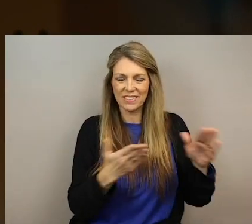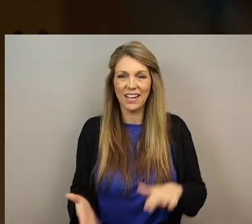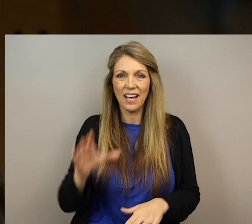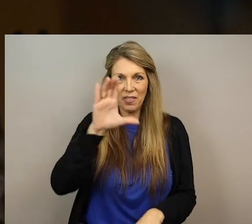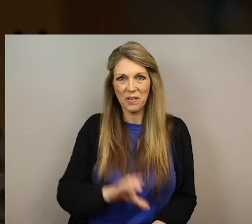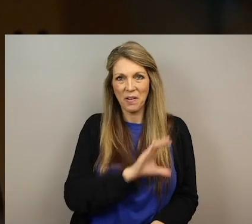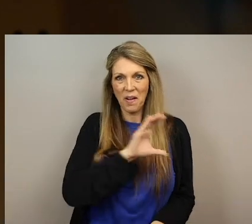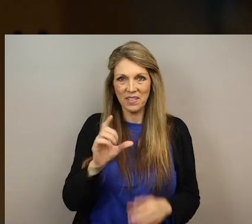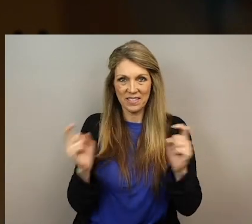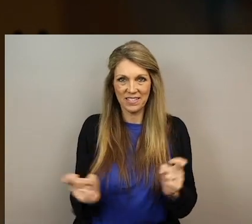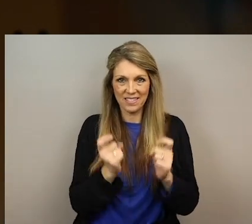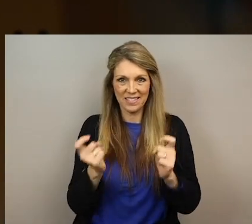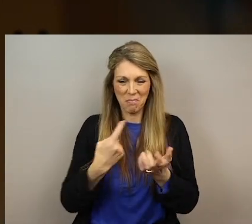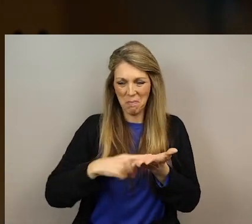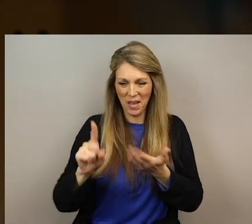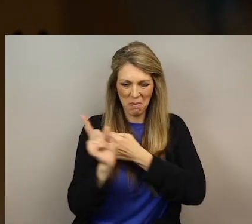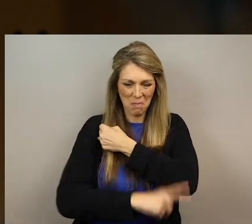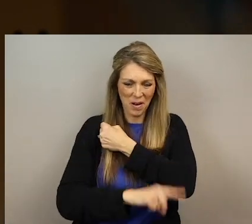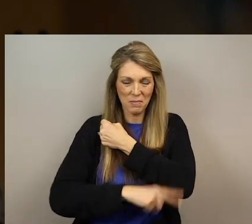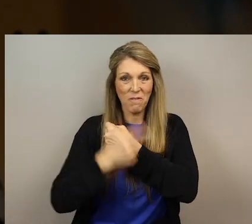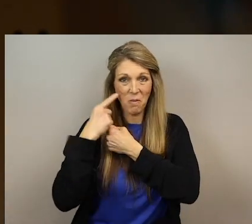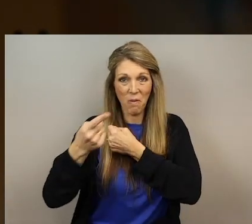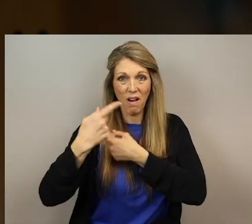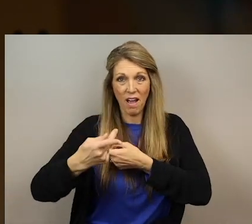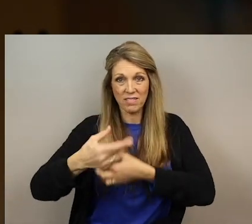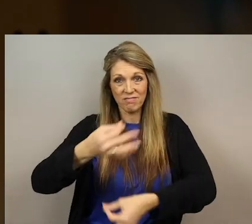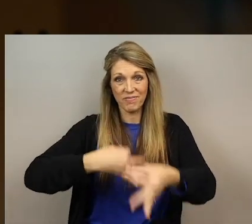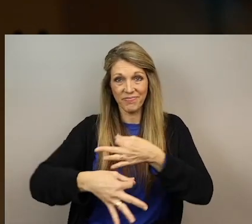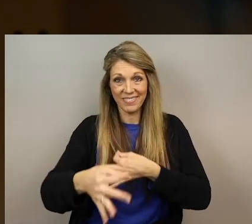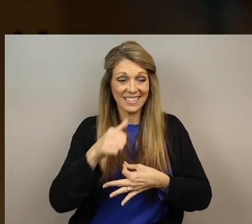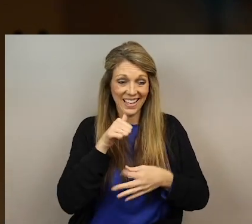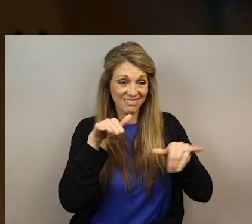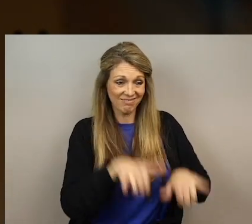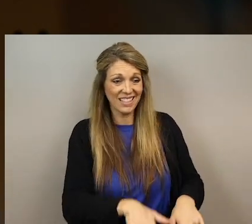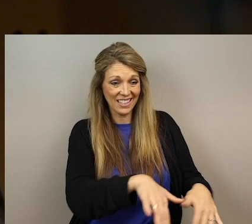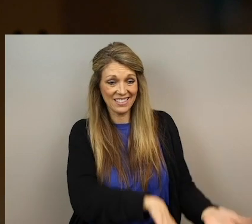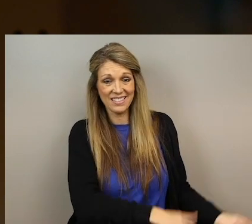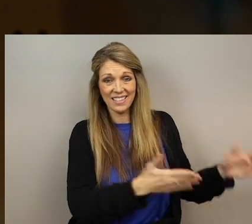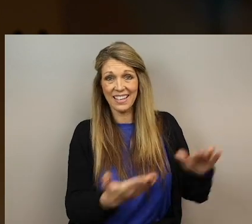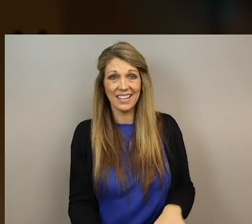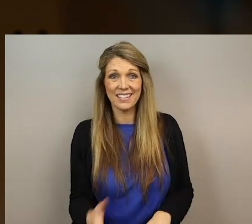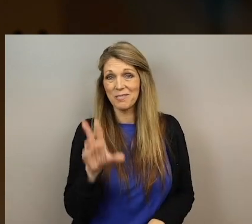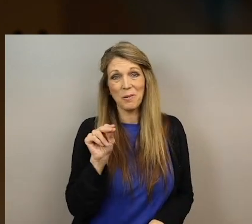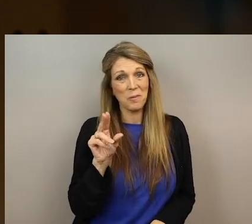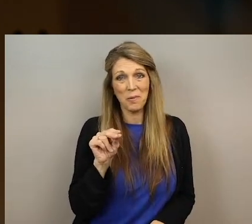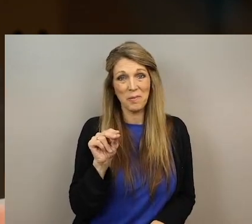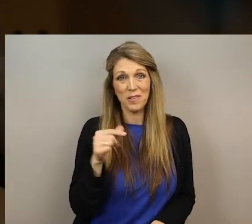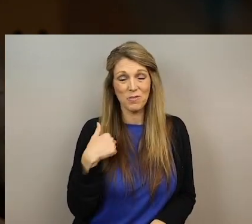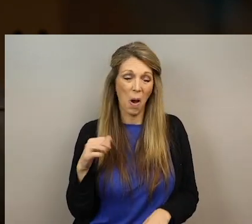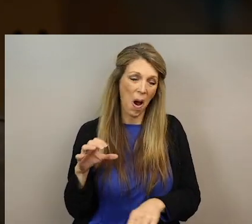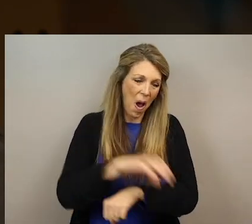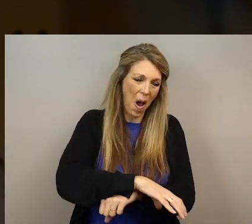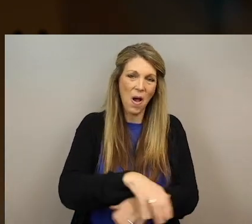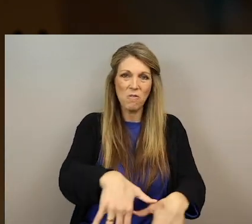sins, to pay the penalty for our sin. And Father, you didn't stay dead. As my son Toby says, you didn't stay dead. You conquered